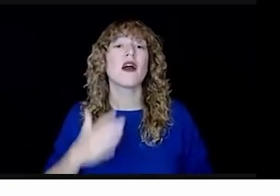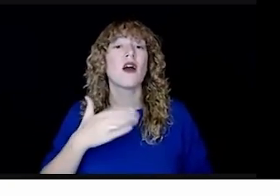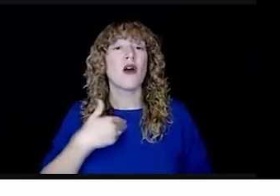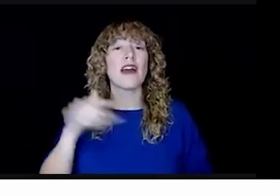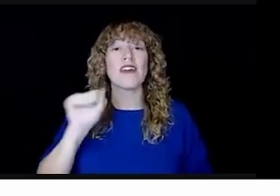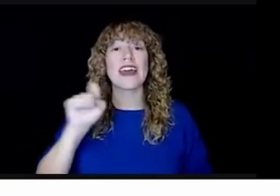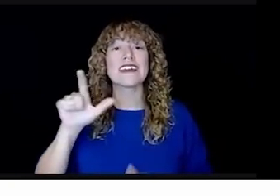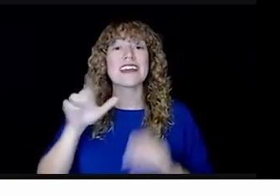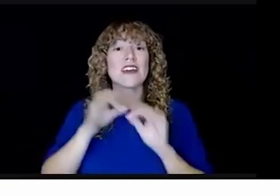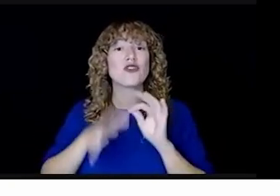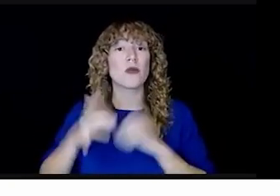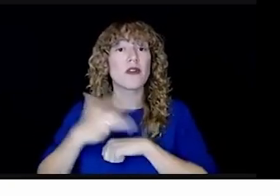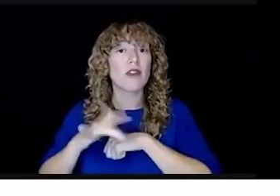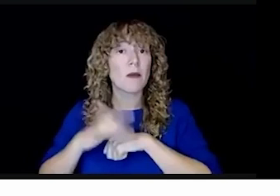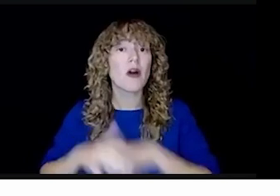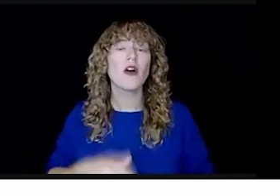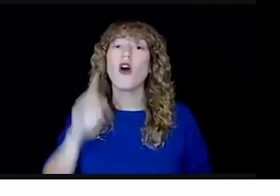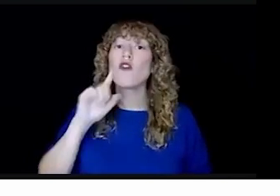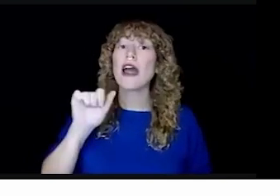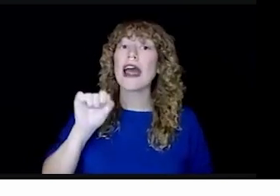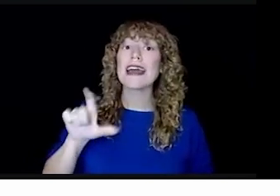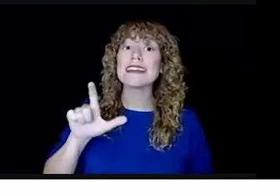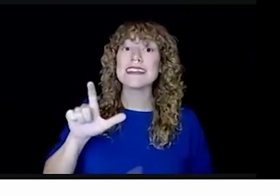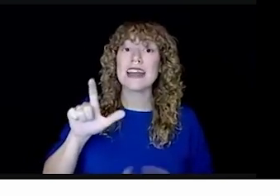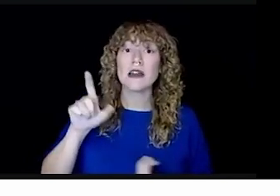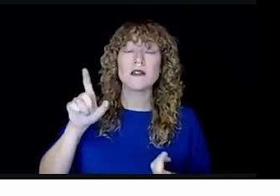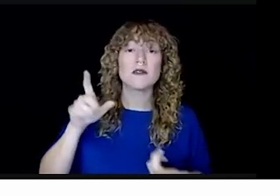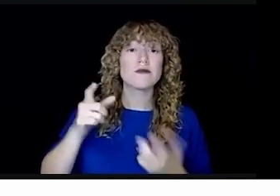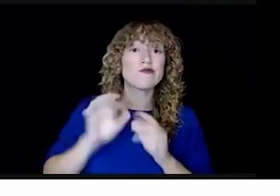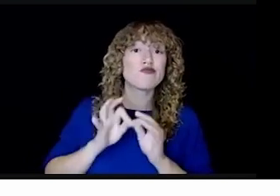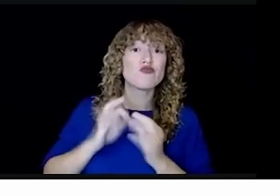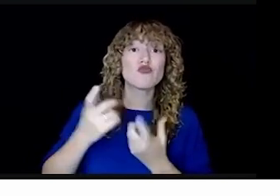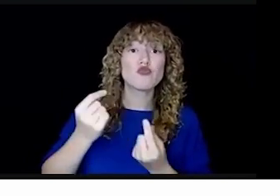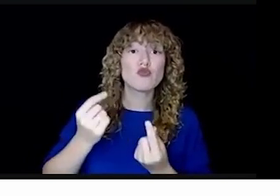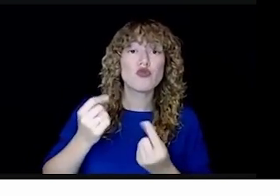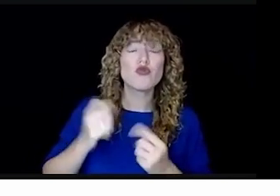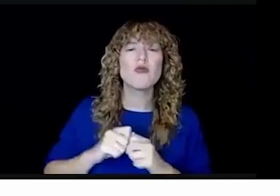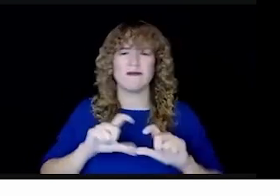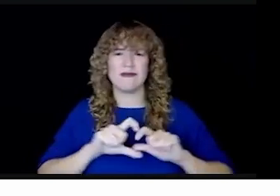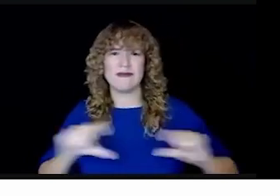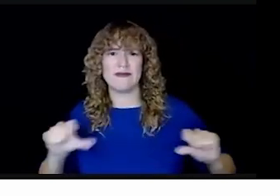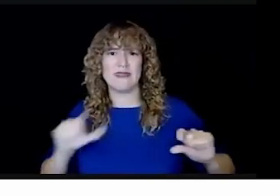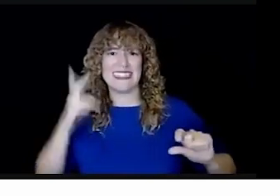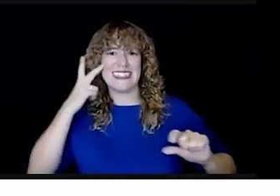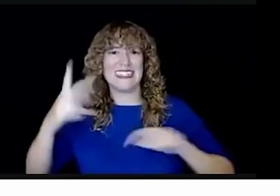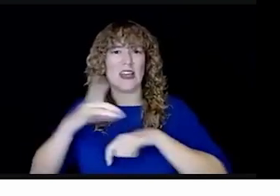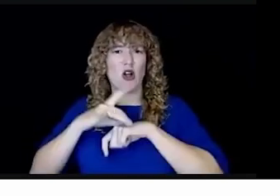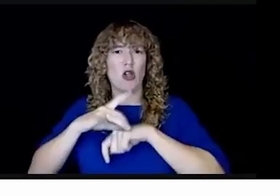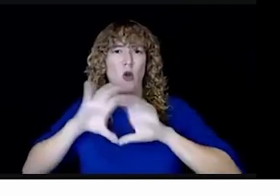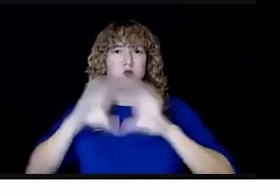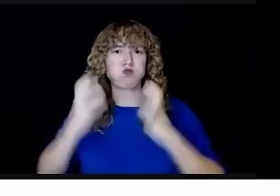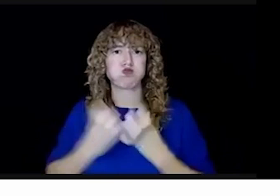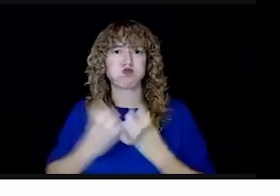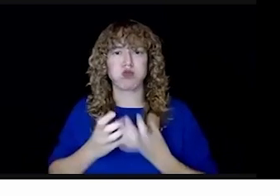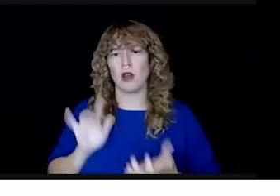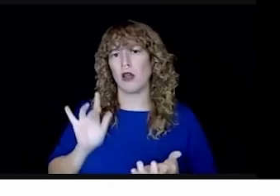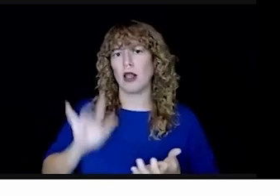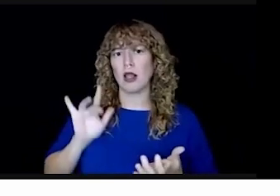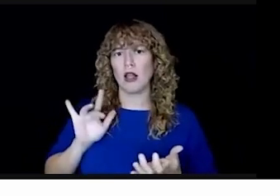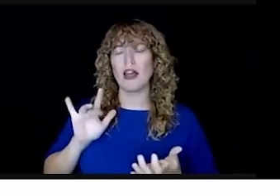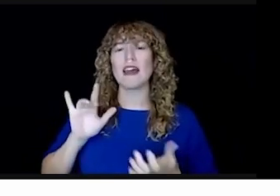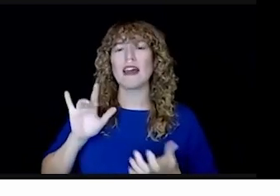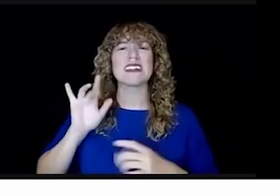ASL, you can locate the globe icon at the bottom of the screen, click on that, and then turn on American